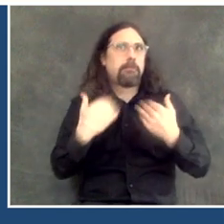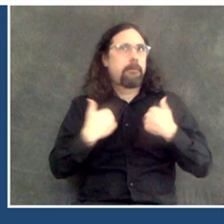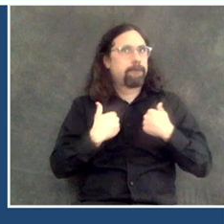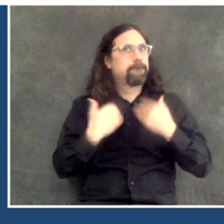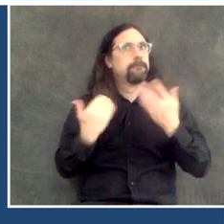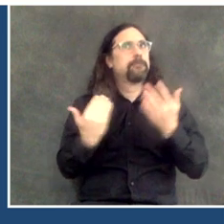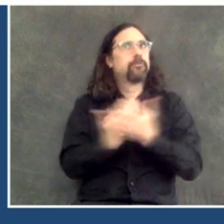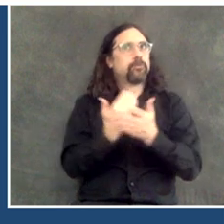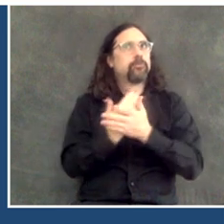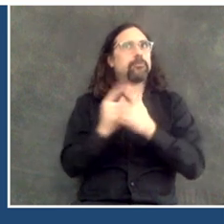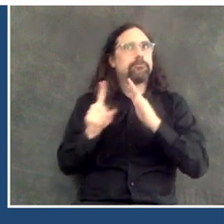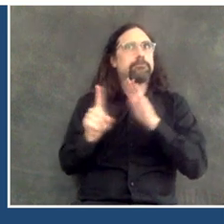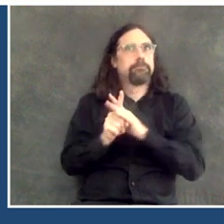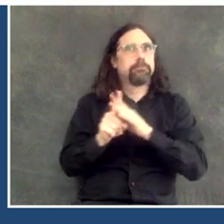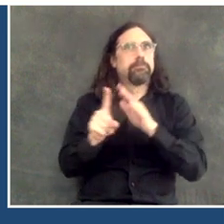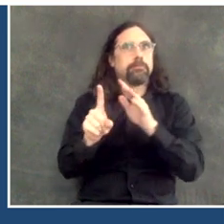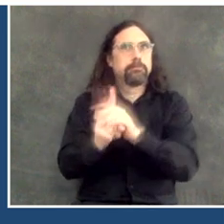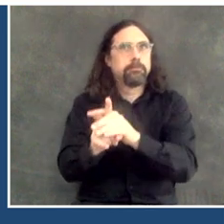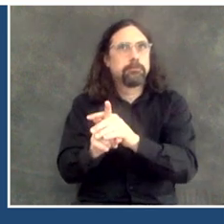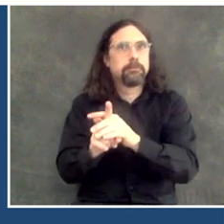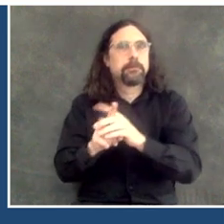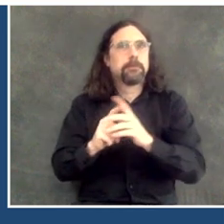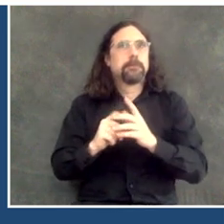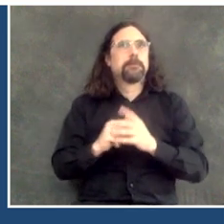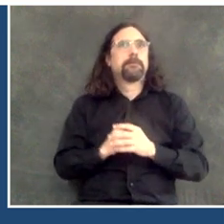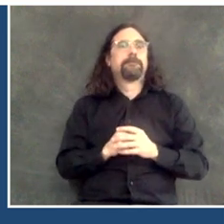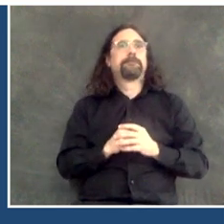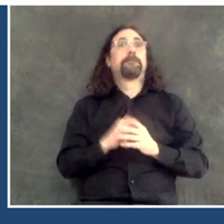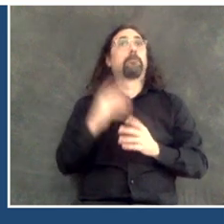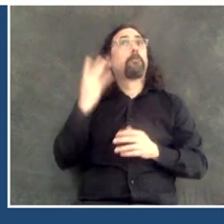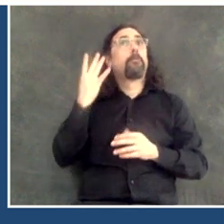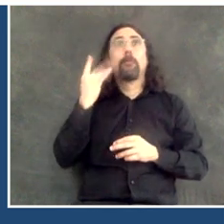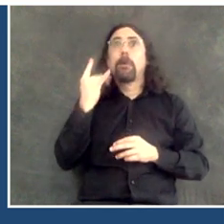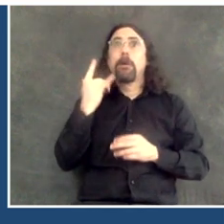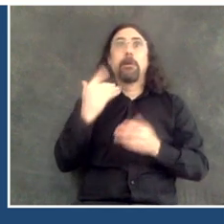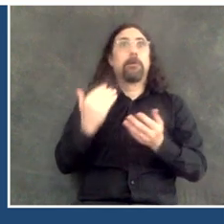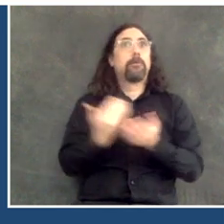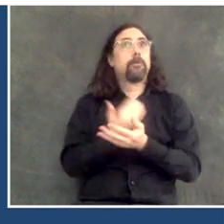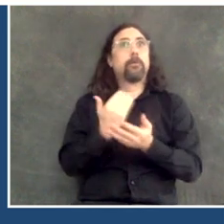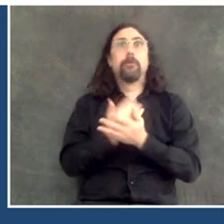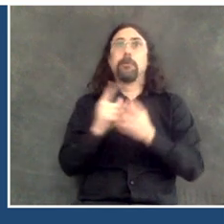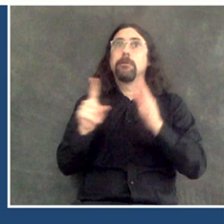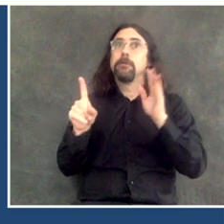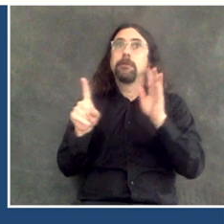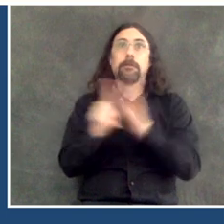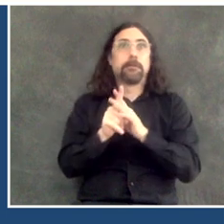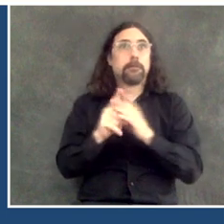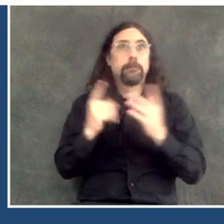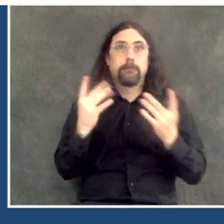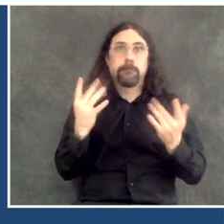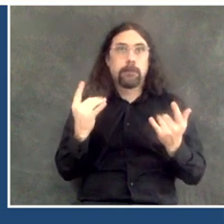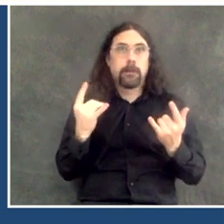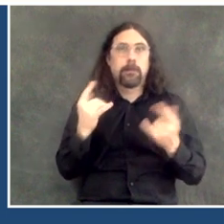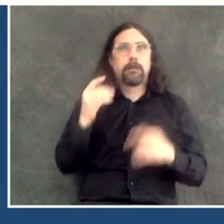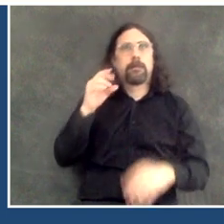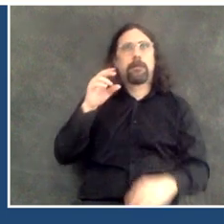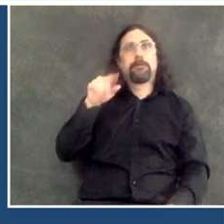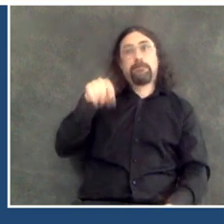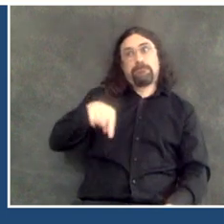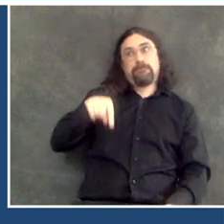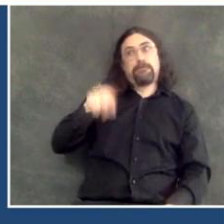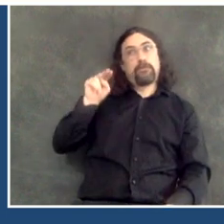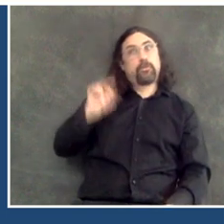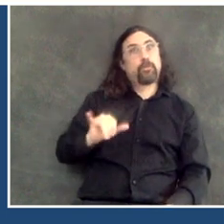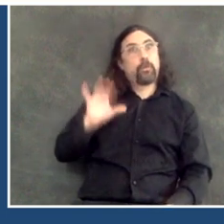that make ventilators. It just doesn't exist. But I have asked our Economic Development Corporation